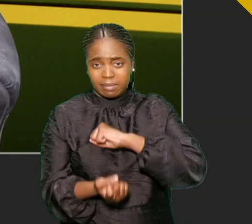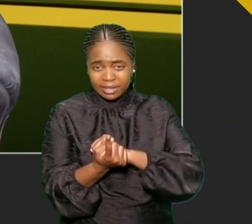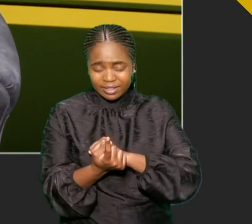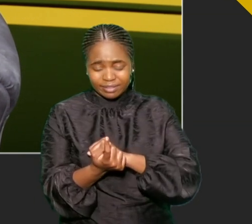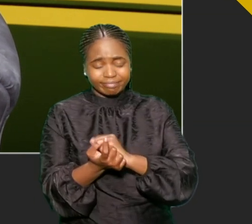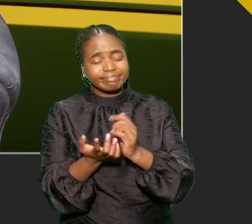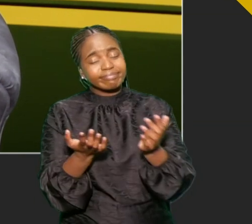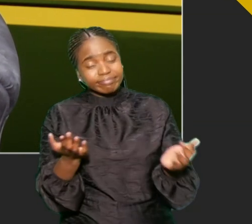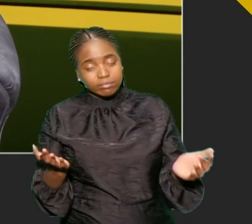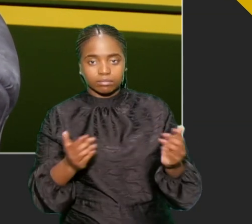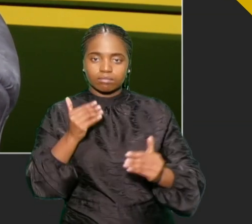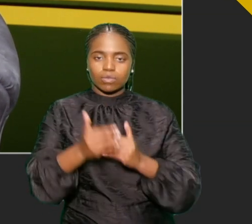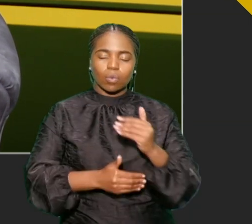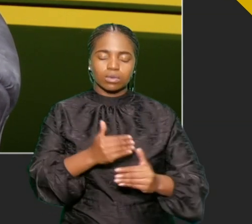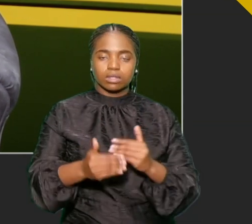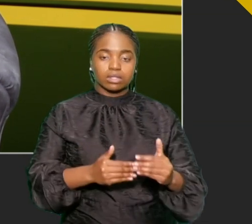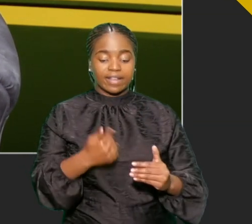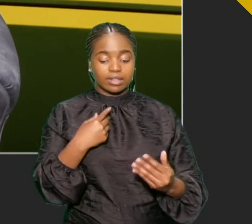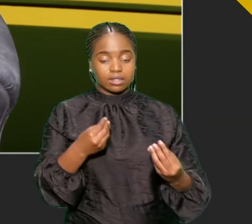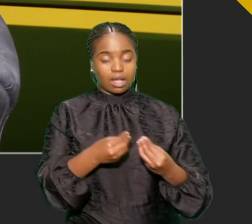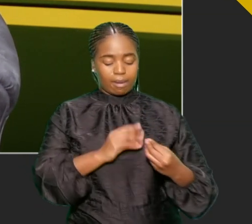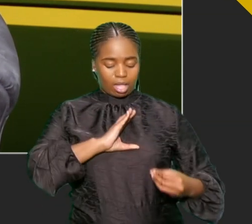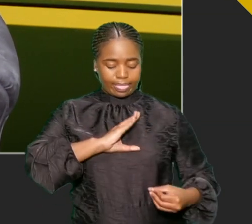of the processes of healing.